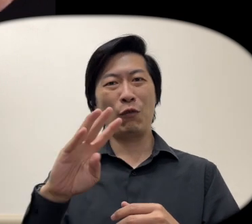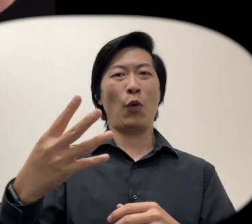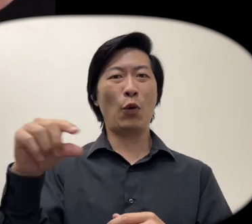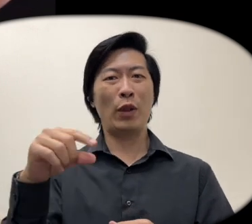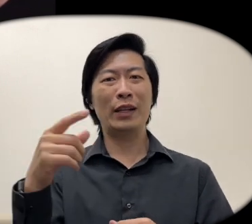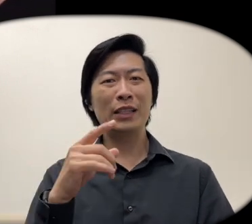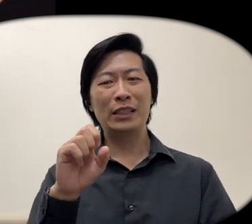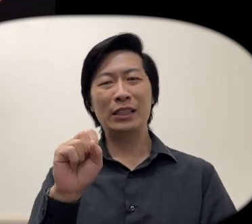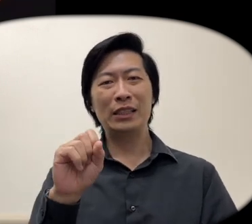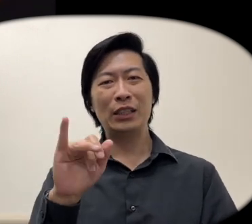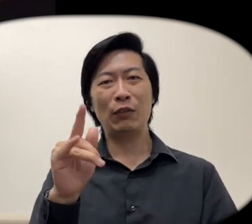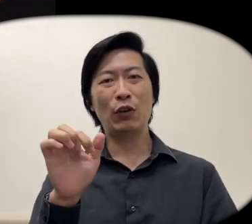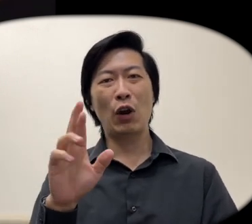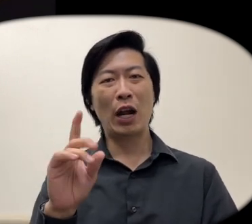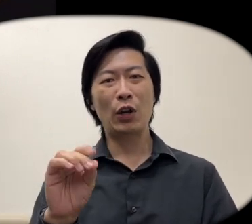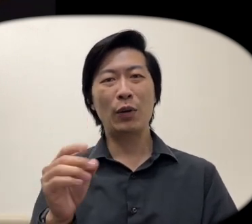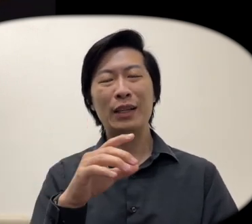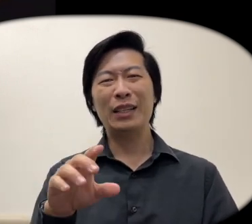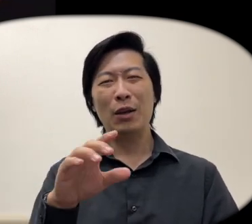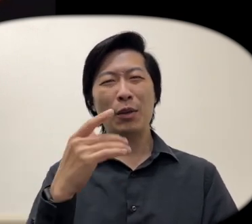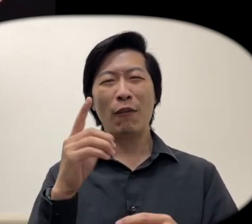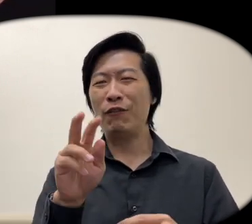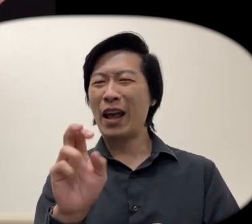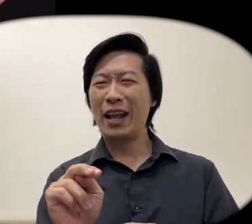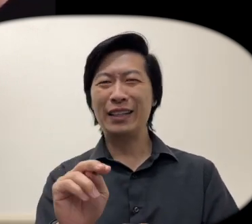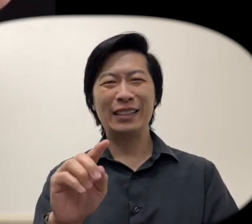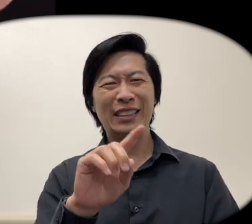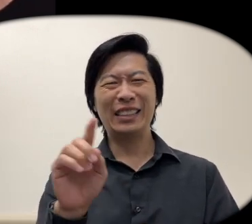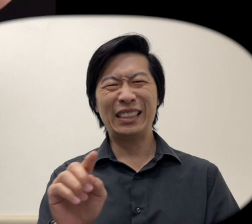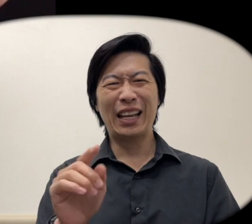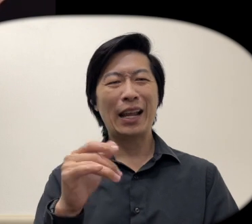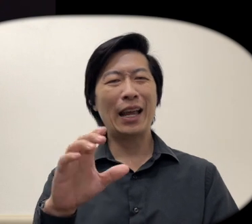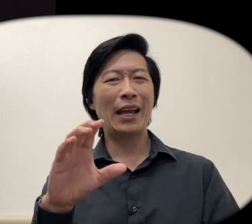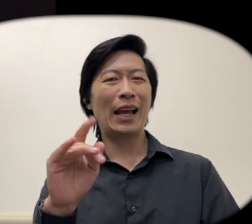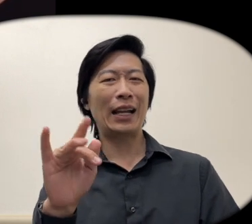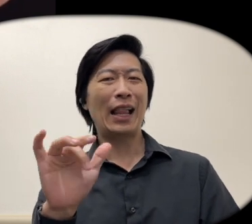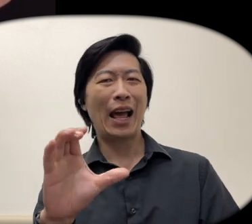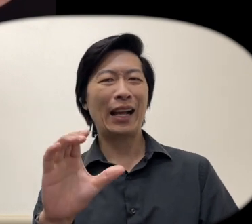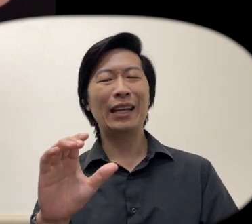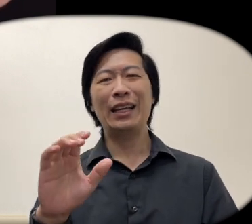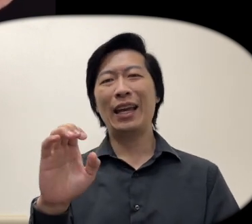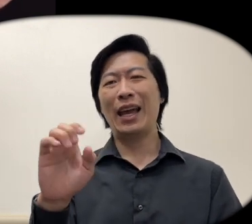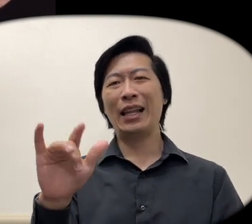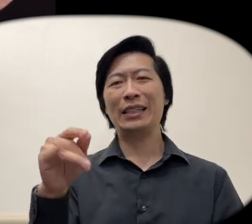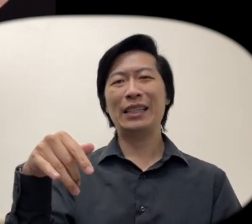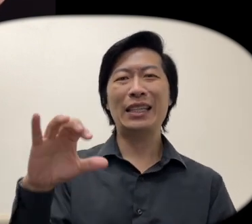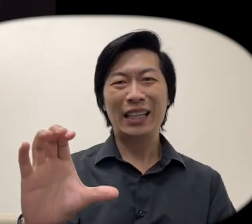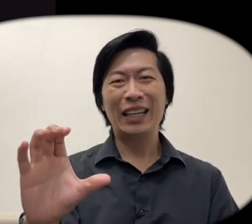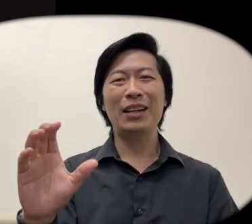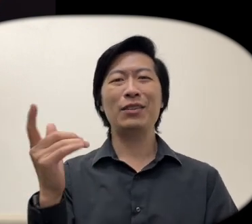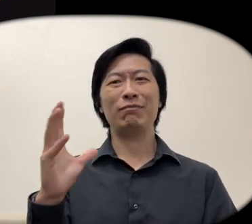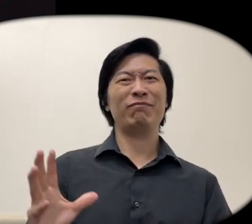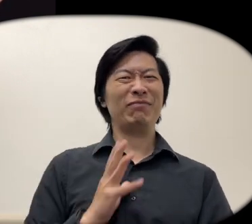EV, the BrightDrop Zevo 400, which is their van, and the Cadillac Celestiq, which is their luxury EV that looks